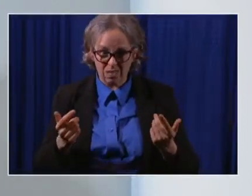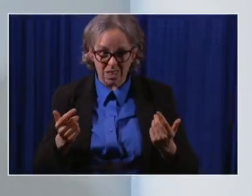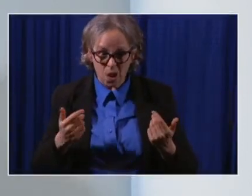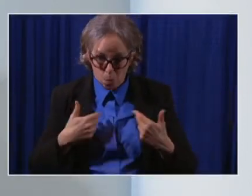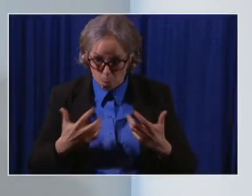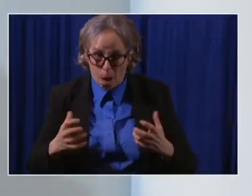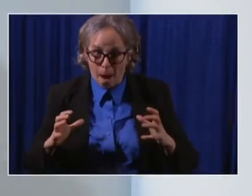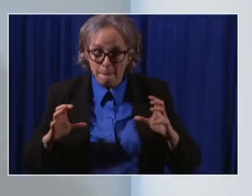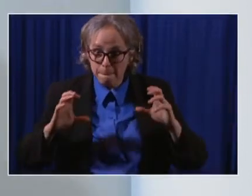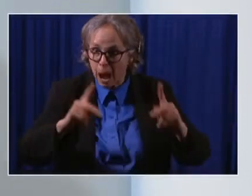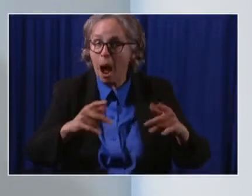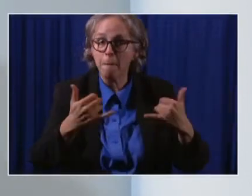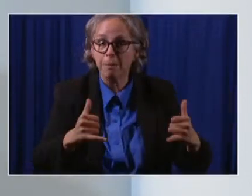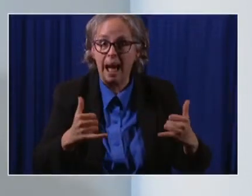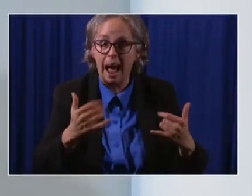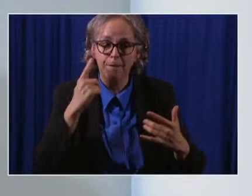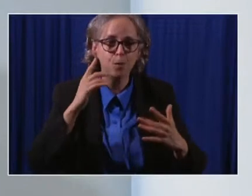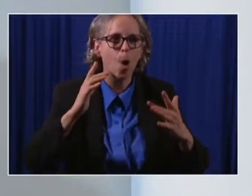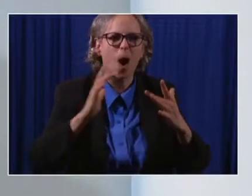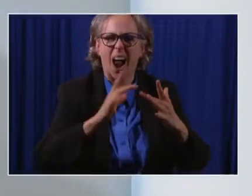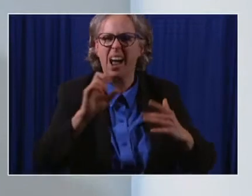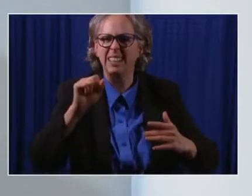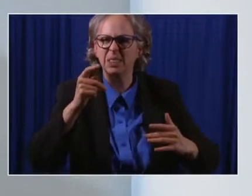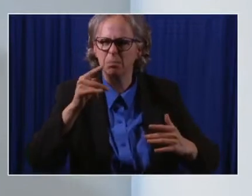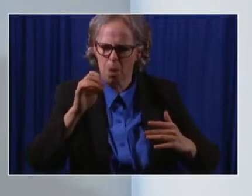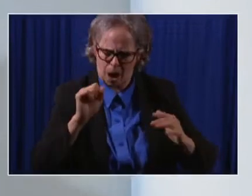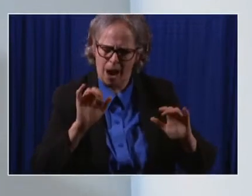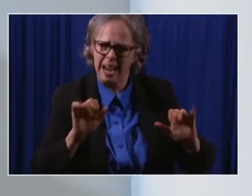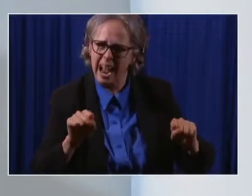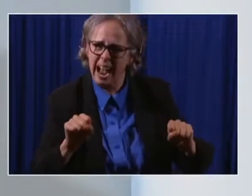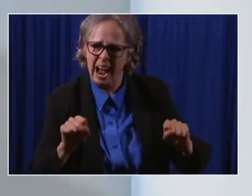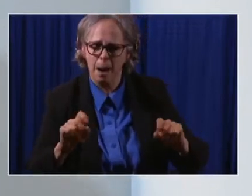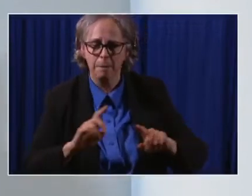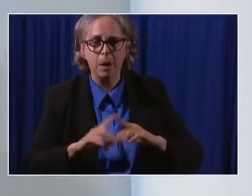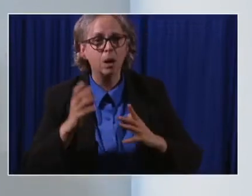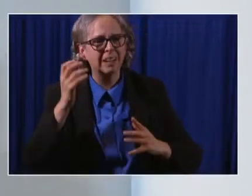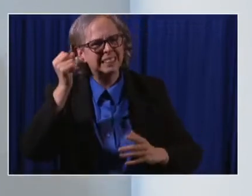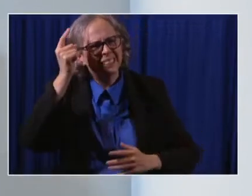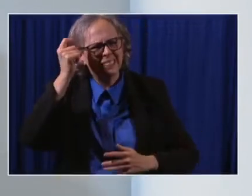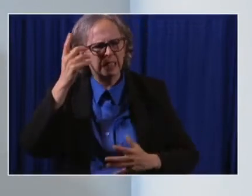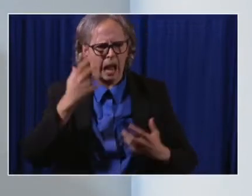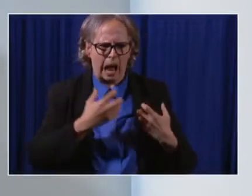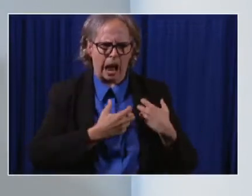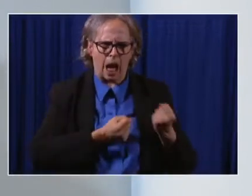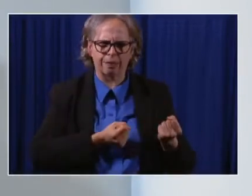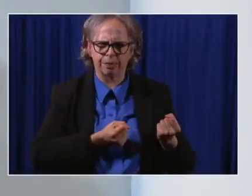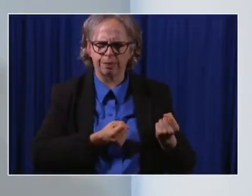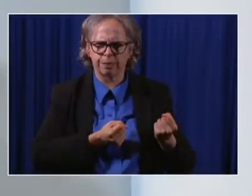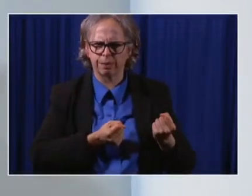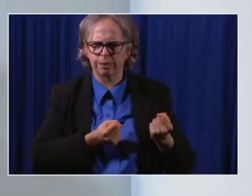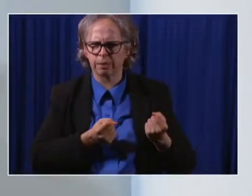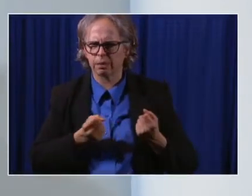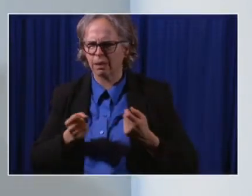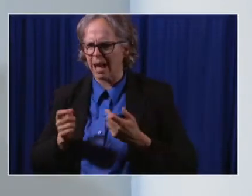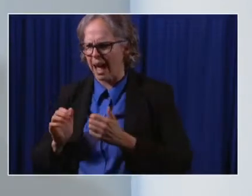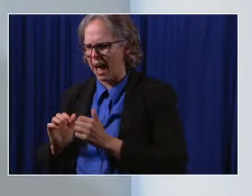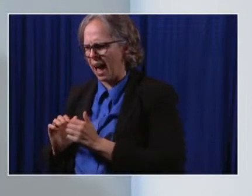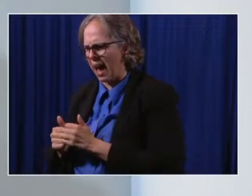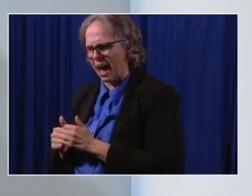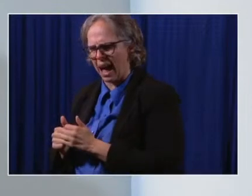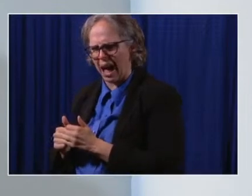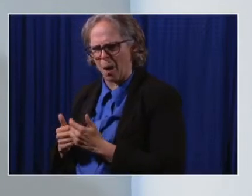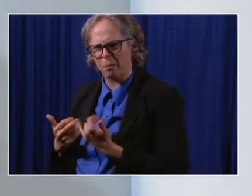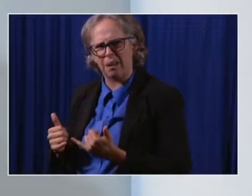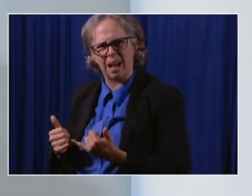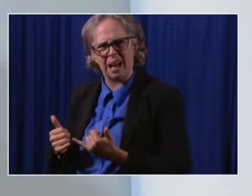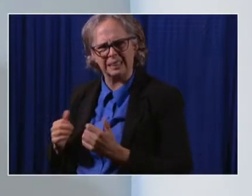play. We're trying to accommodate both the health and the practical considerations that must go in to any decision for